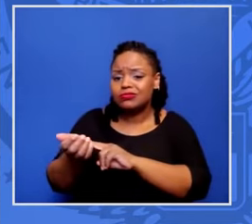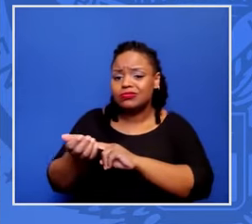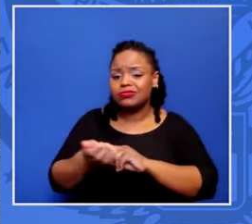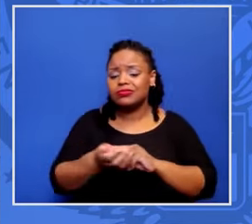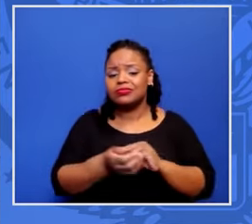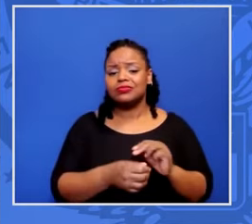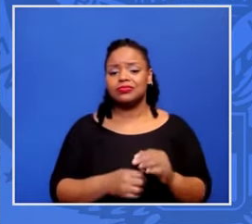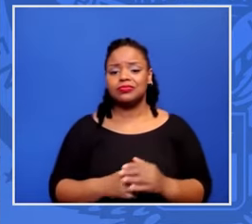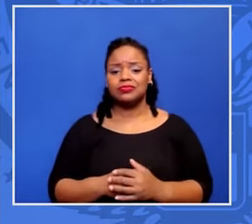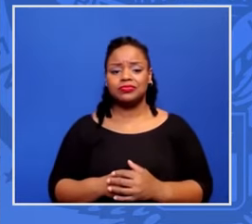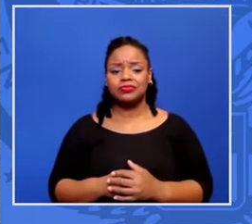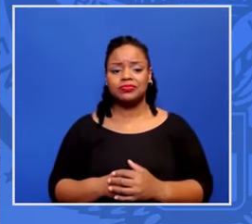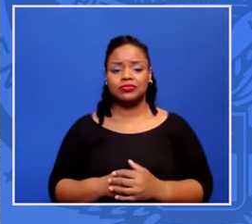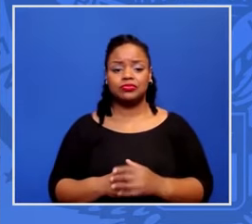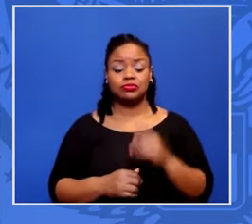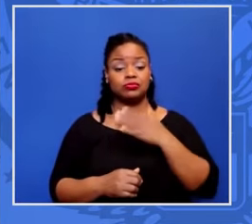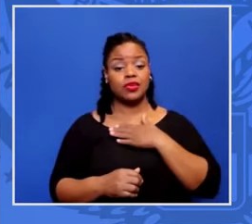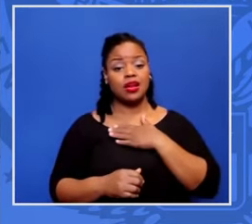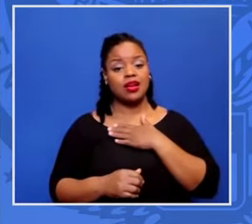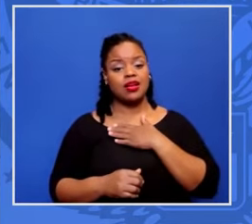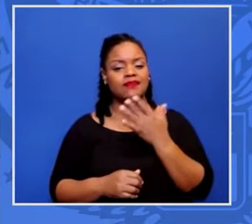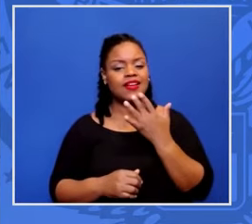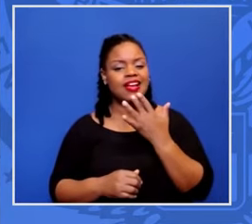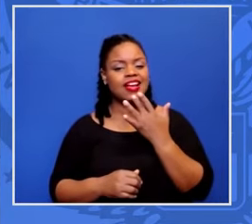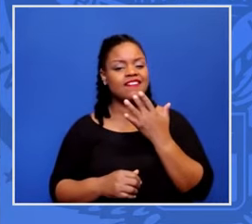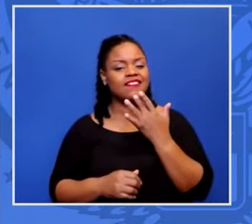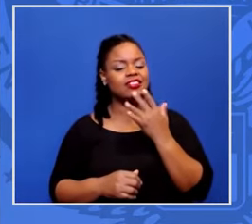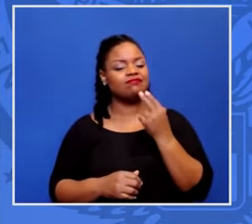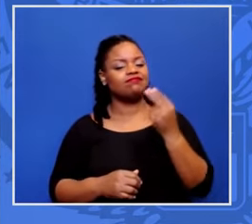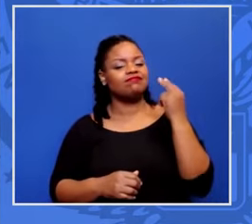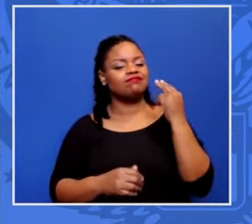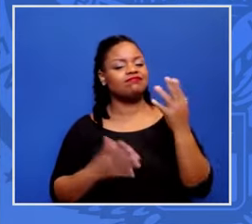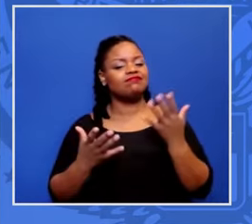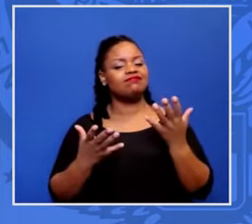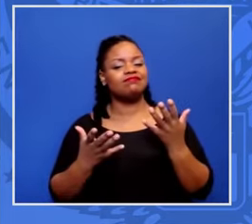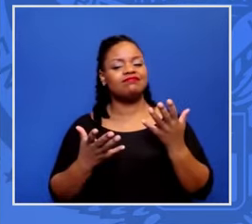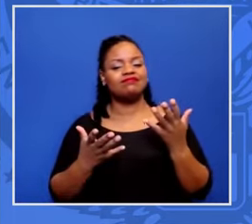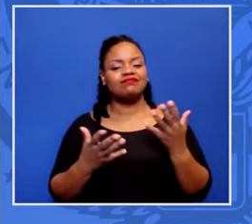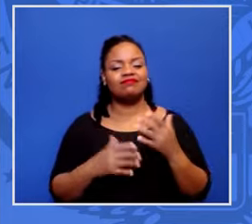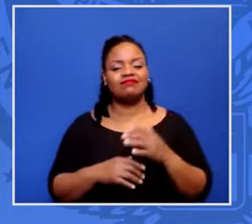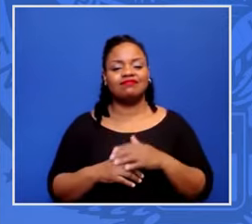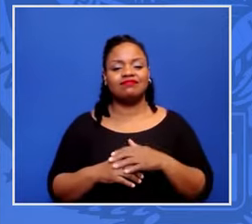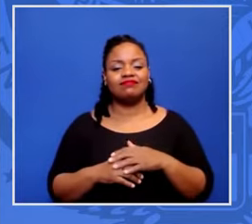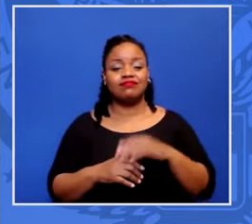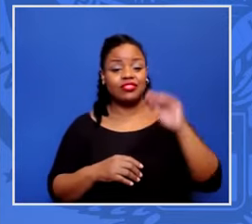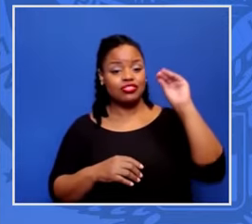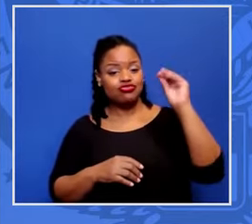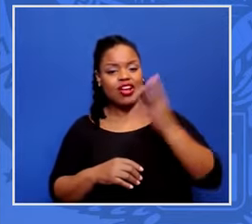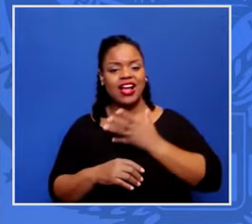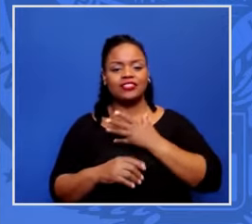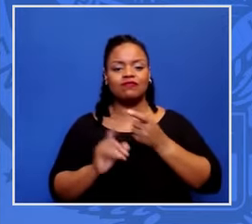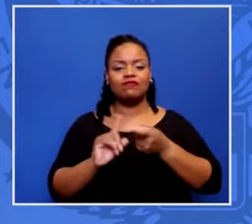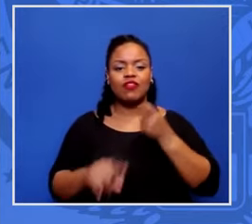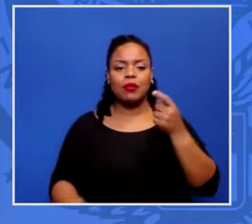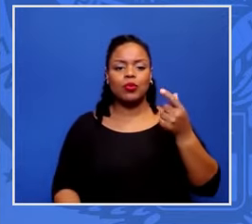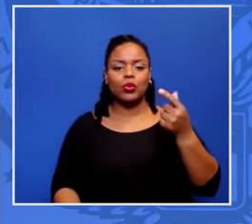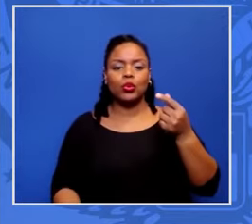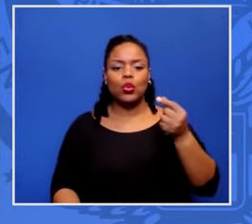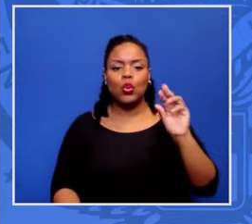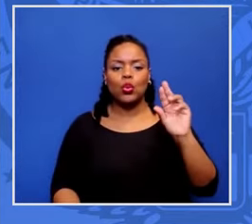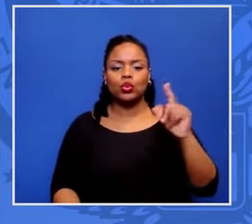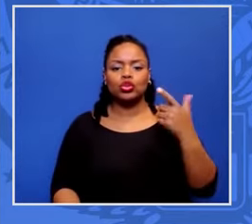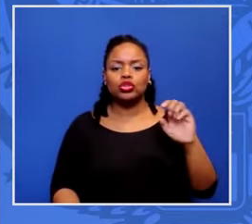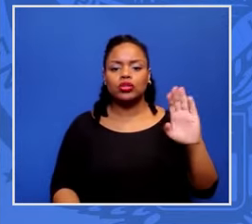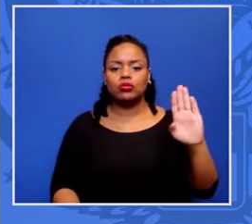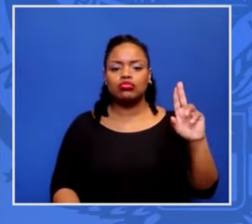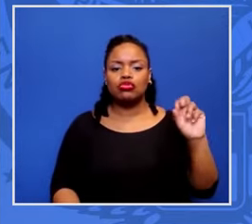me and Laura Bush showed Michelle. And it was a reminder that we can have fierce disagreements